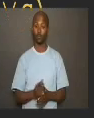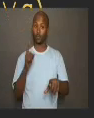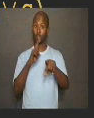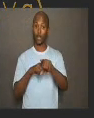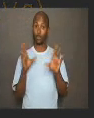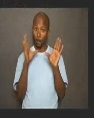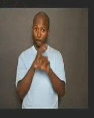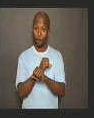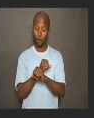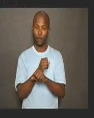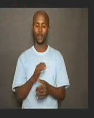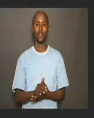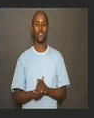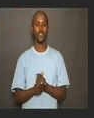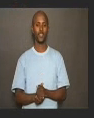Time's up!